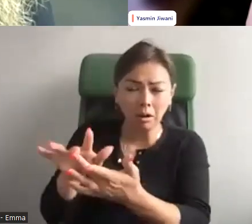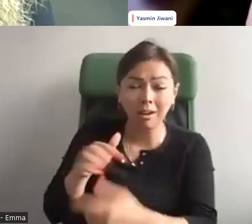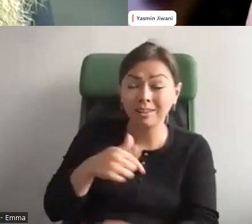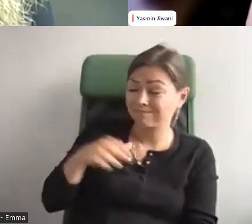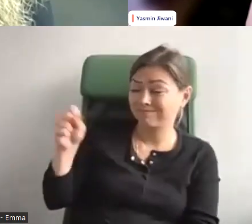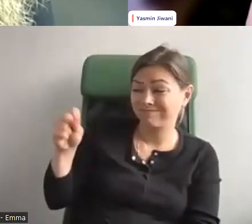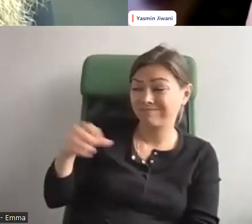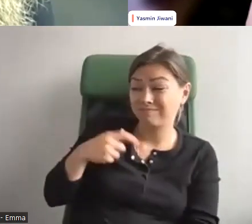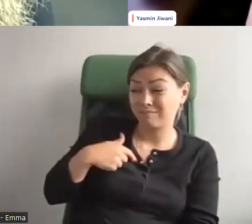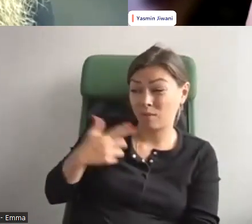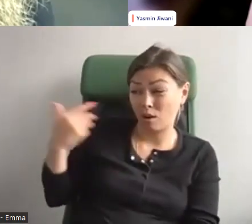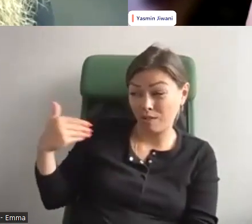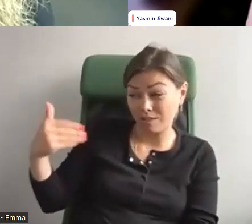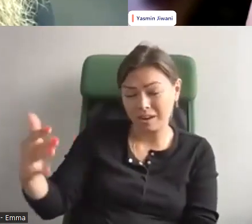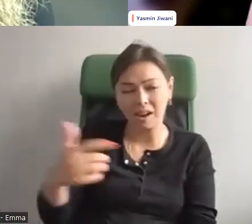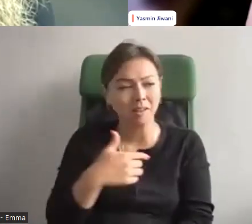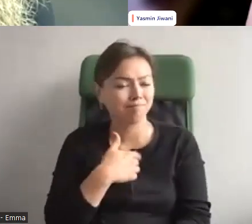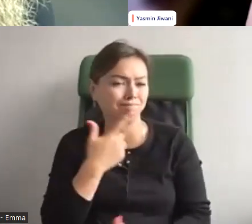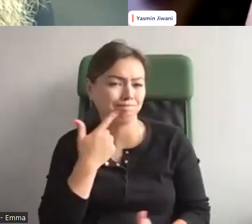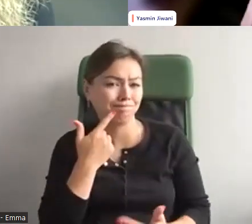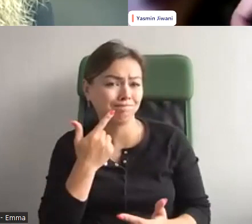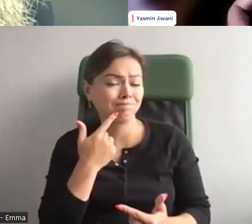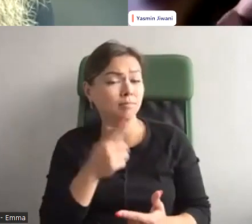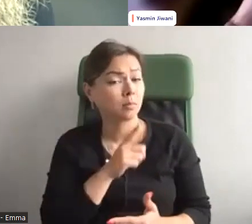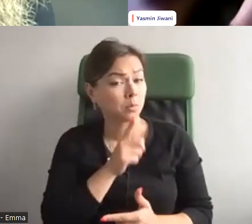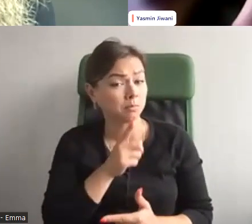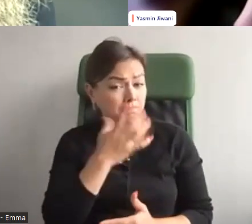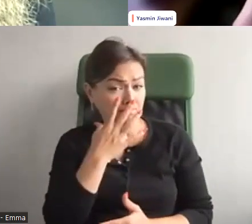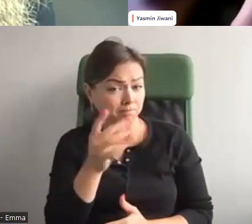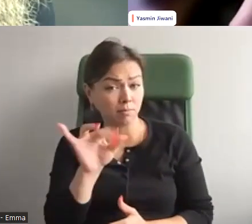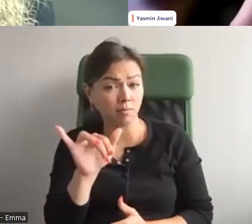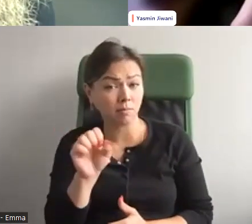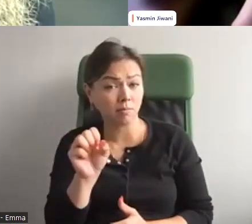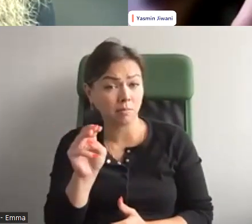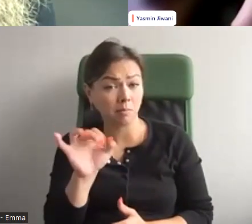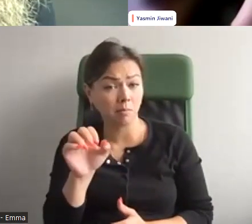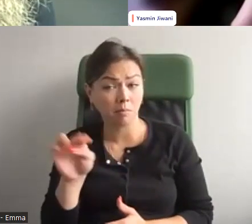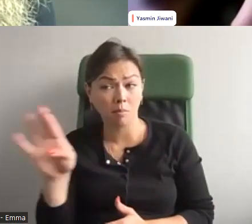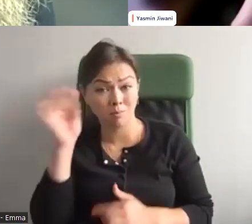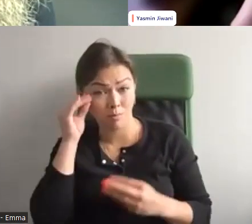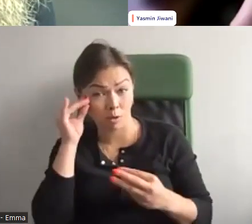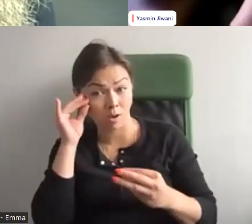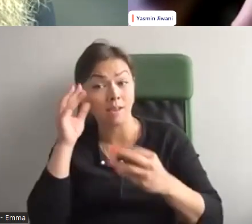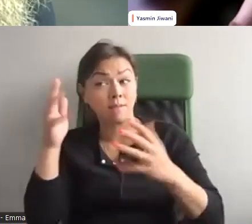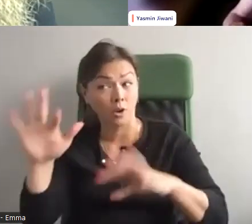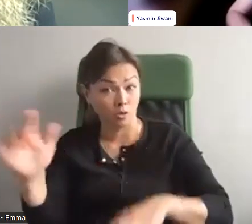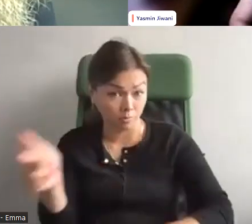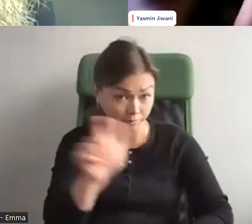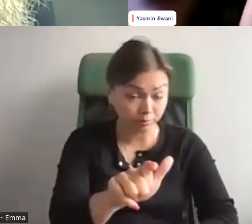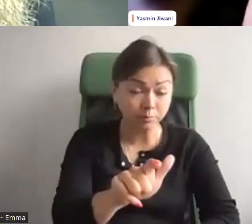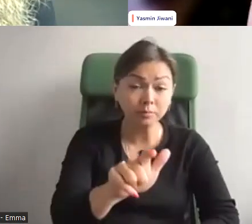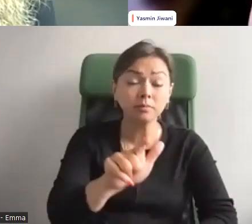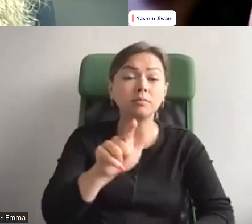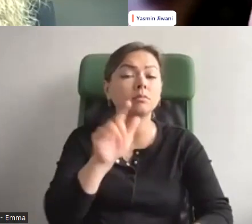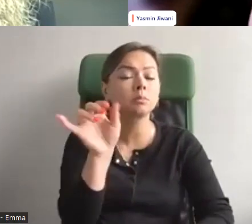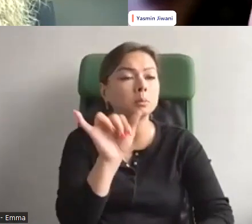I'd like to, I'm so interested as well to hear Yasmin's thoughts, and then we'll come back to you, Jennifer, in terms of everything we've been talking about, but also any